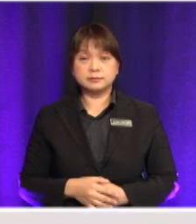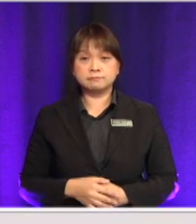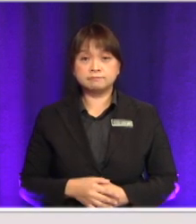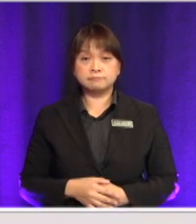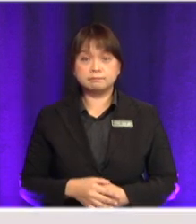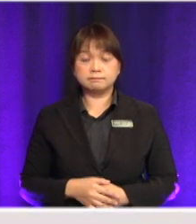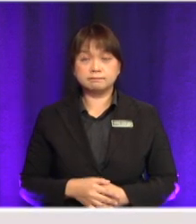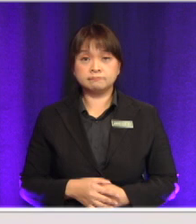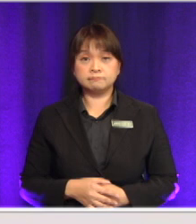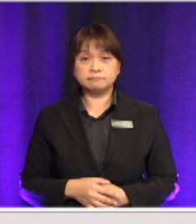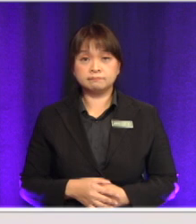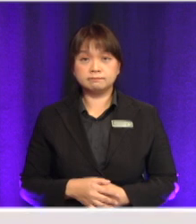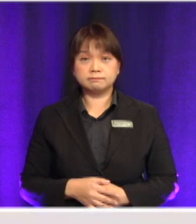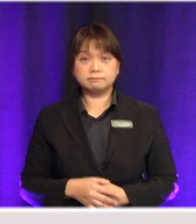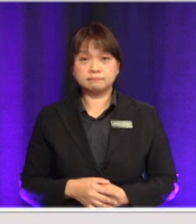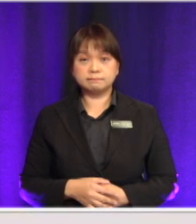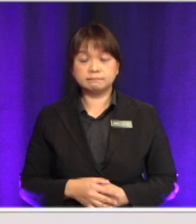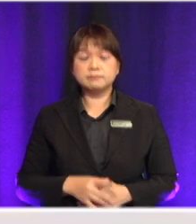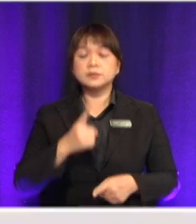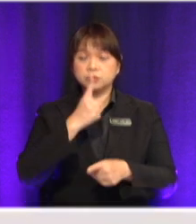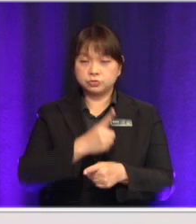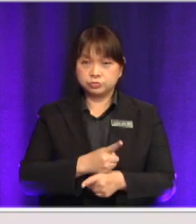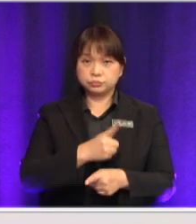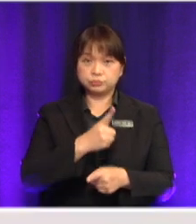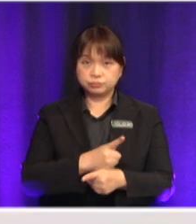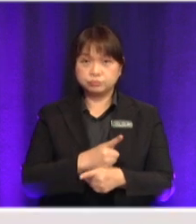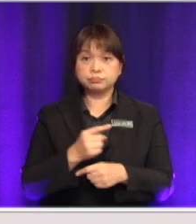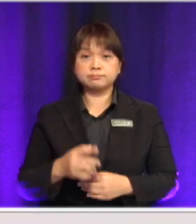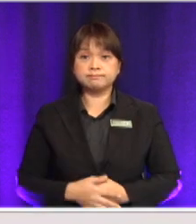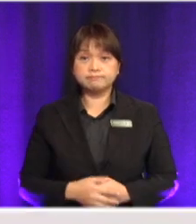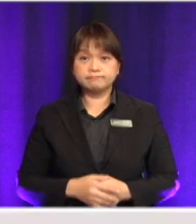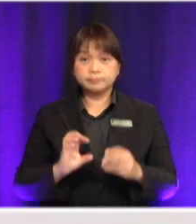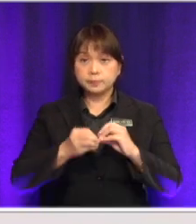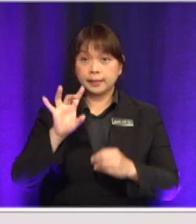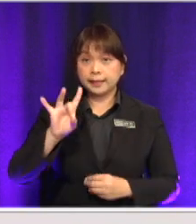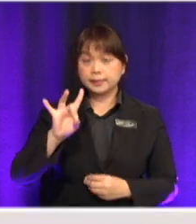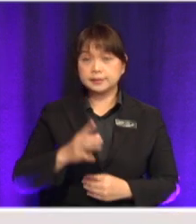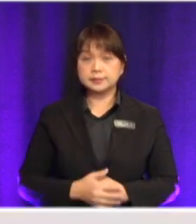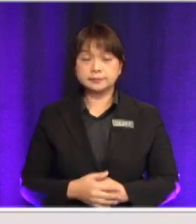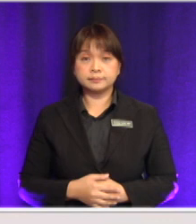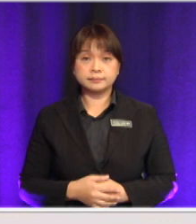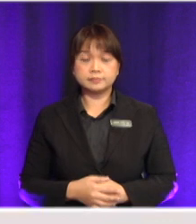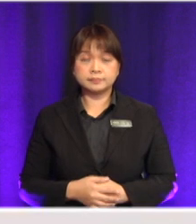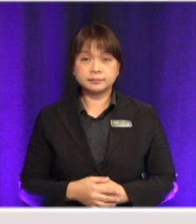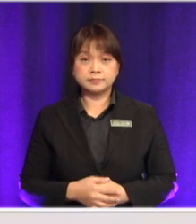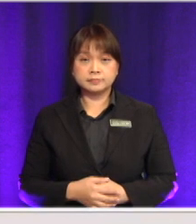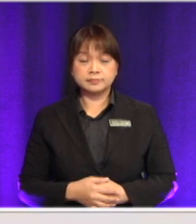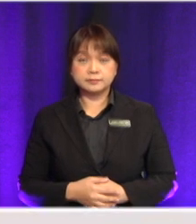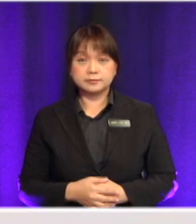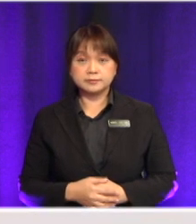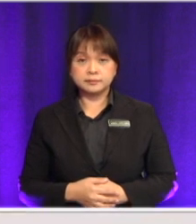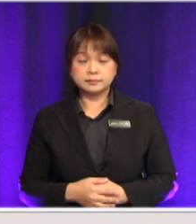Anyone? Nivila? True. Yes, it's true, definitely. Number 8, the sign of a house about video cameras might not